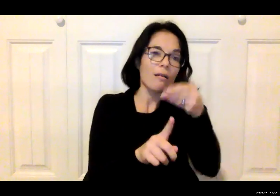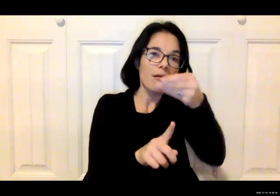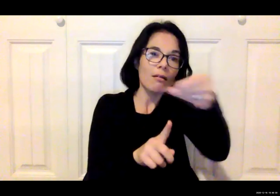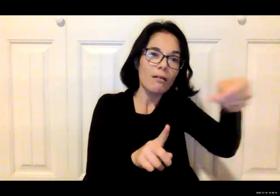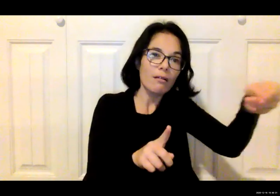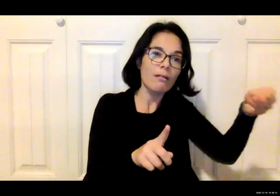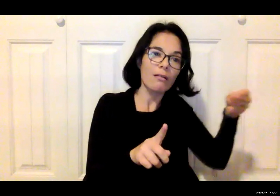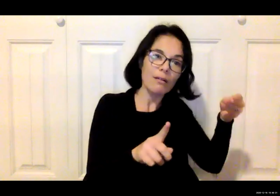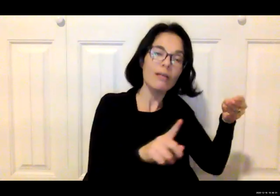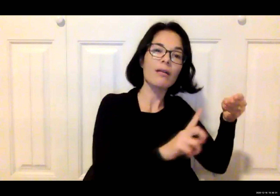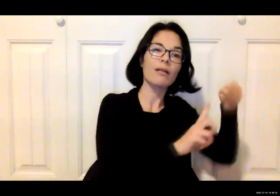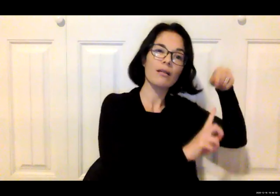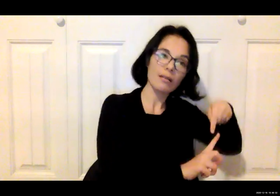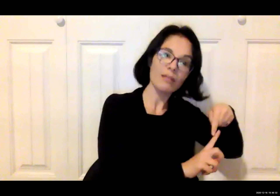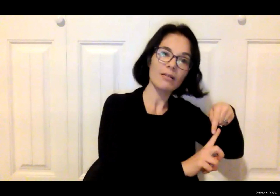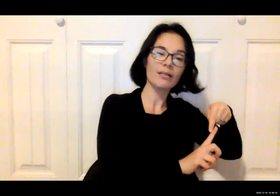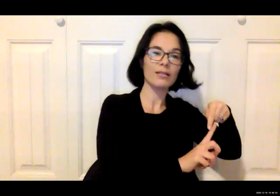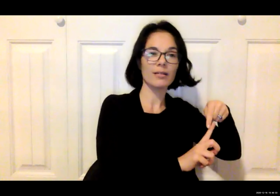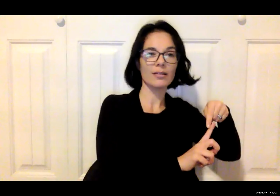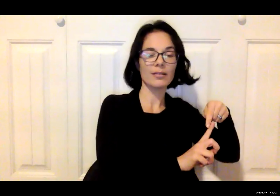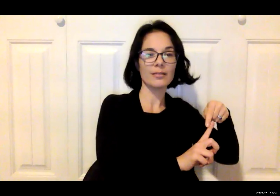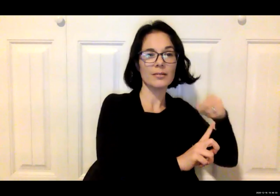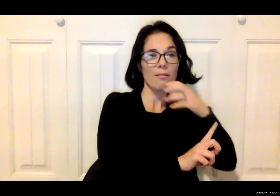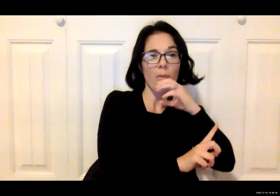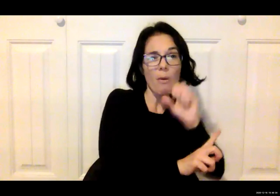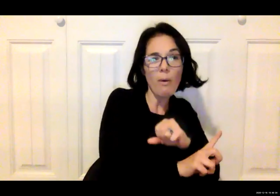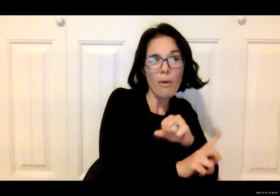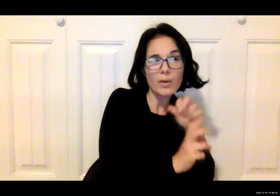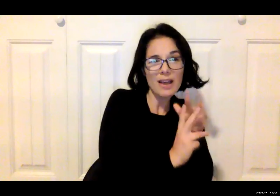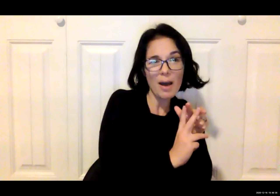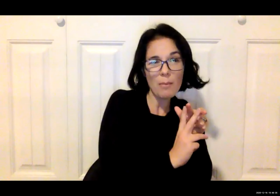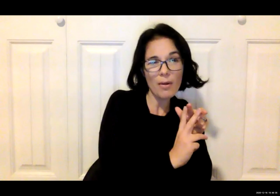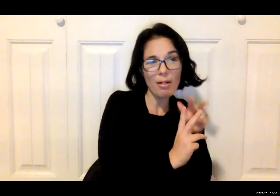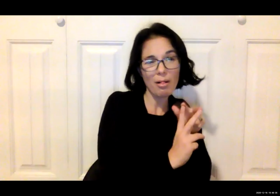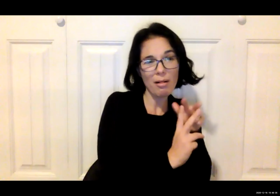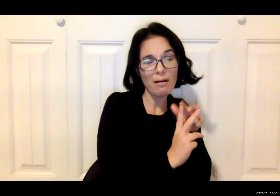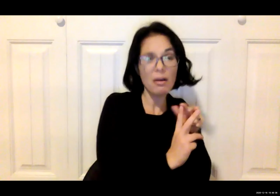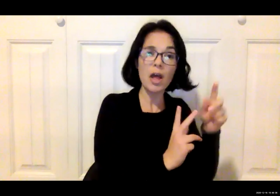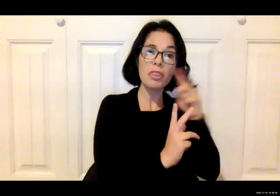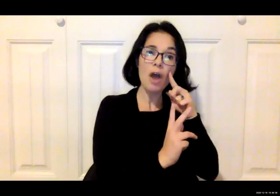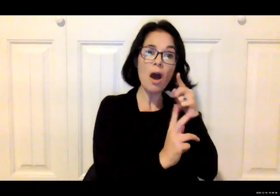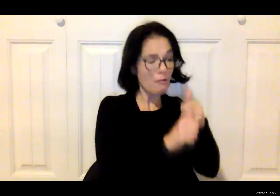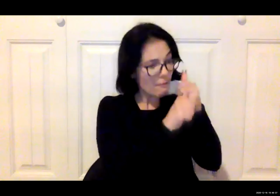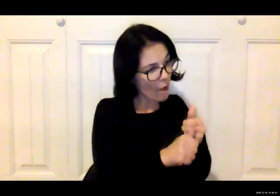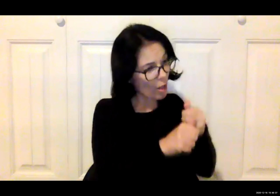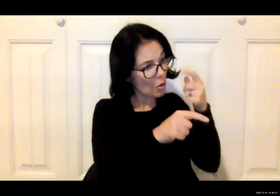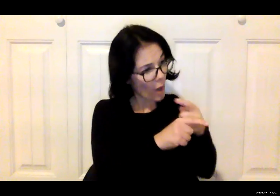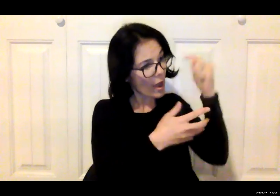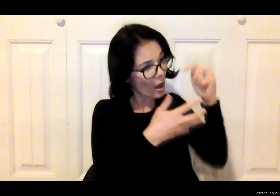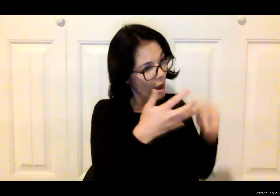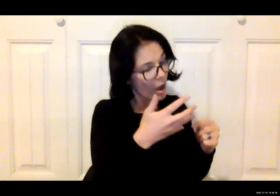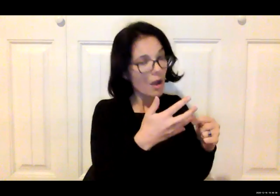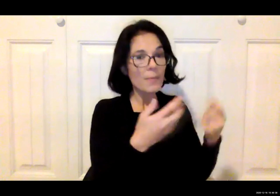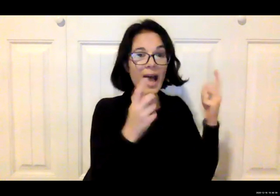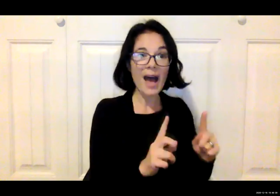other healthcare workers. And it eventually reached this old couple who thought they were doing all the right things, and the wife ended